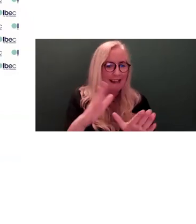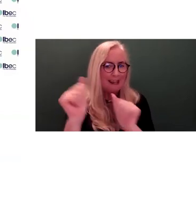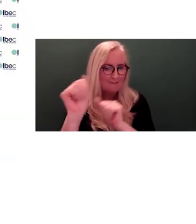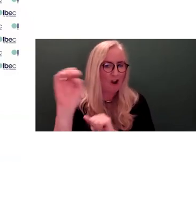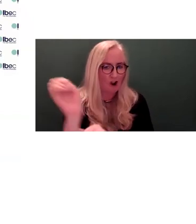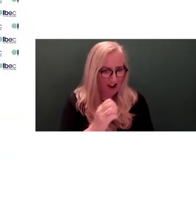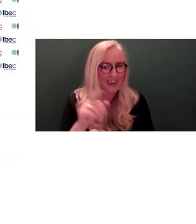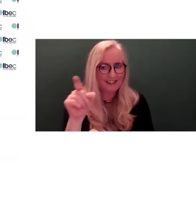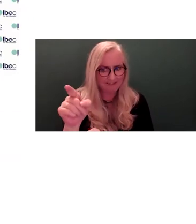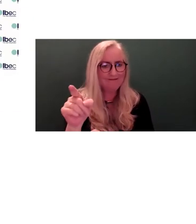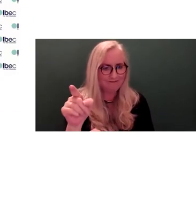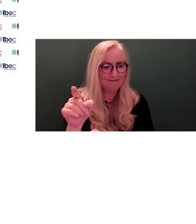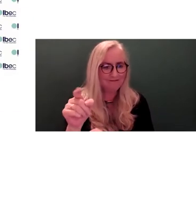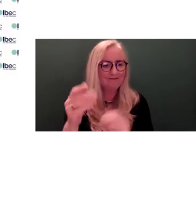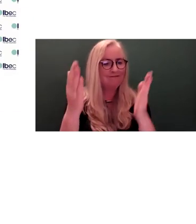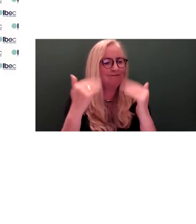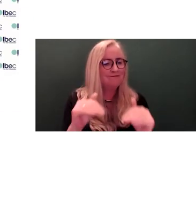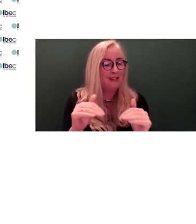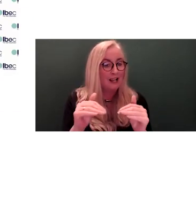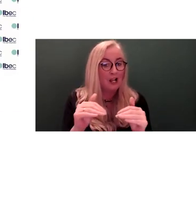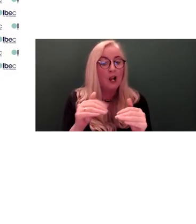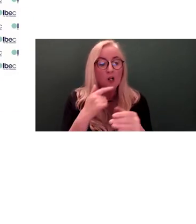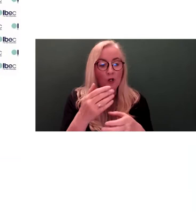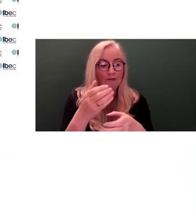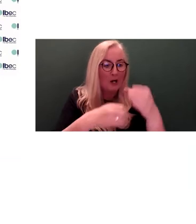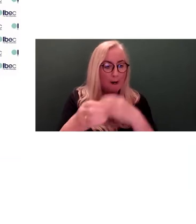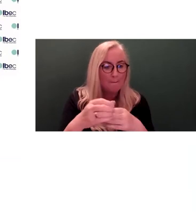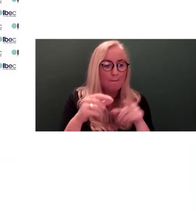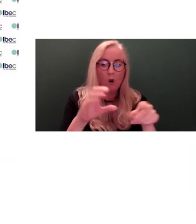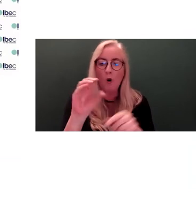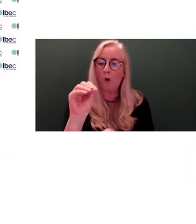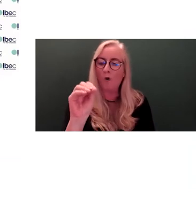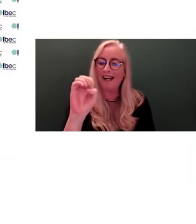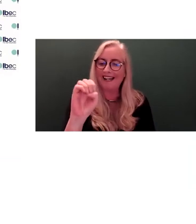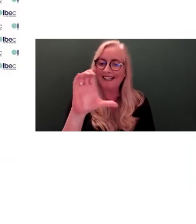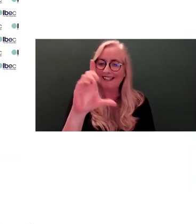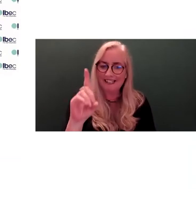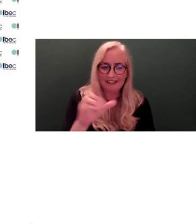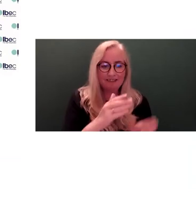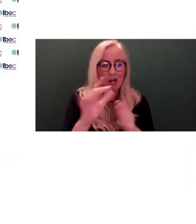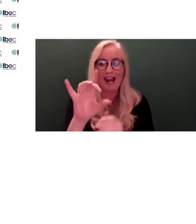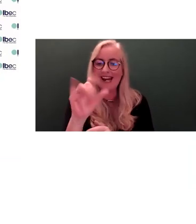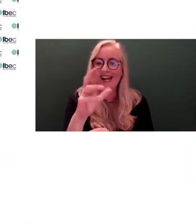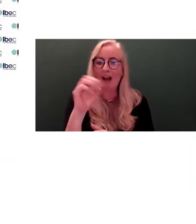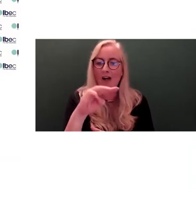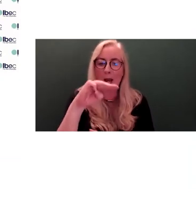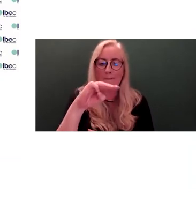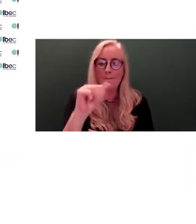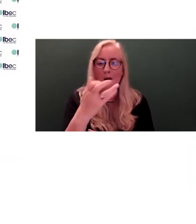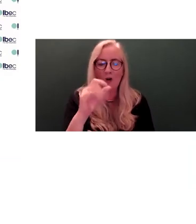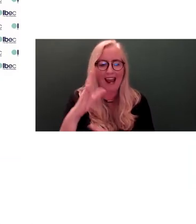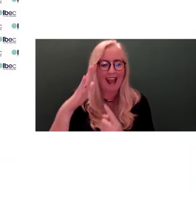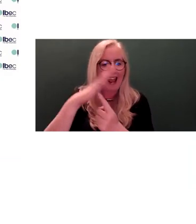early. We have, in place of Nadeem Ahmad of the OECD, we have Karen Maguire, who is their head of